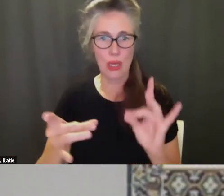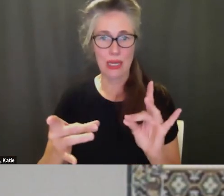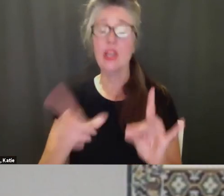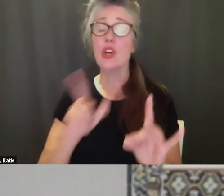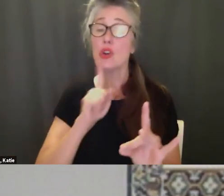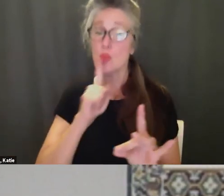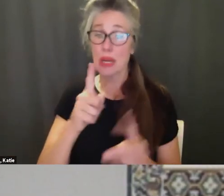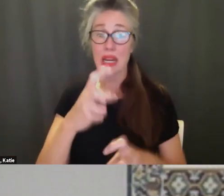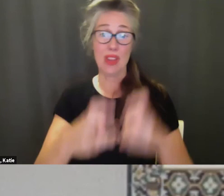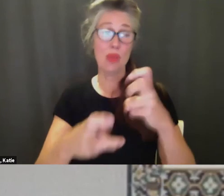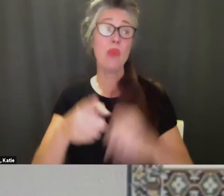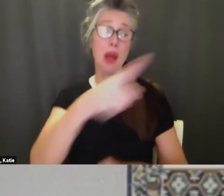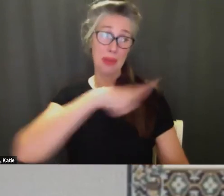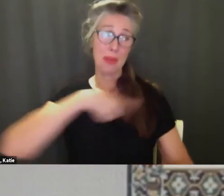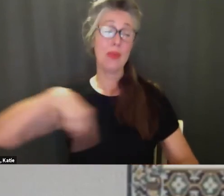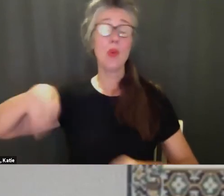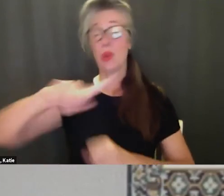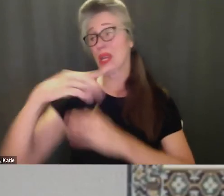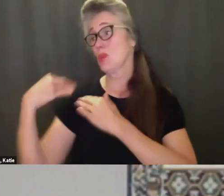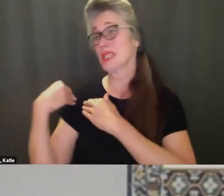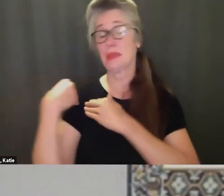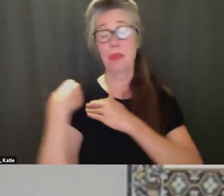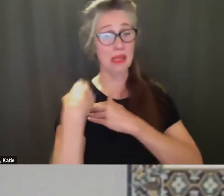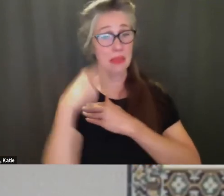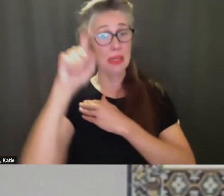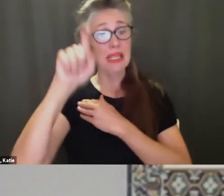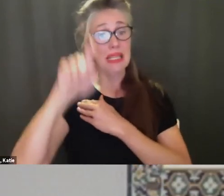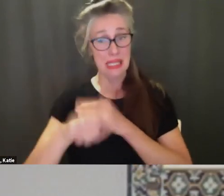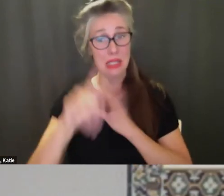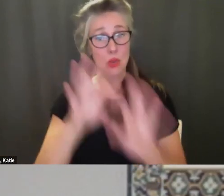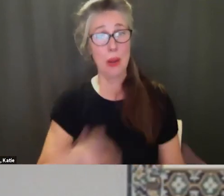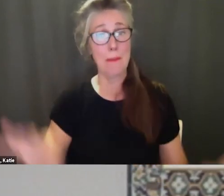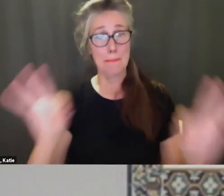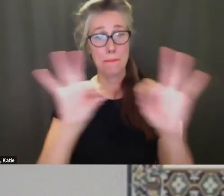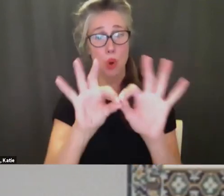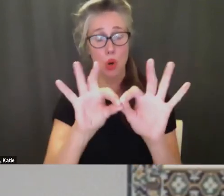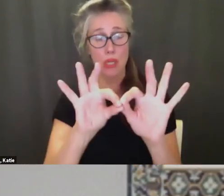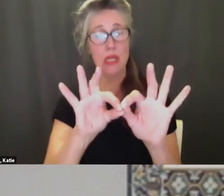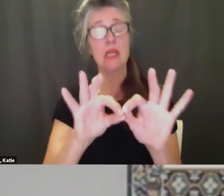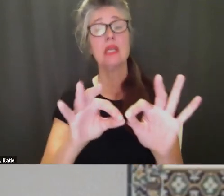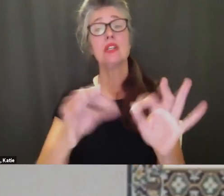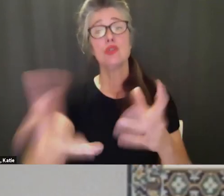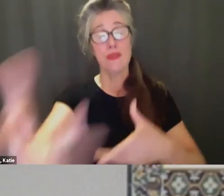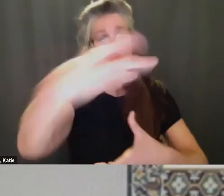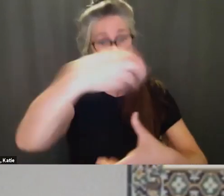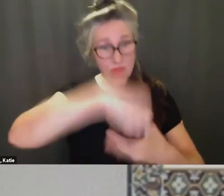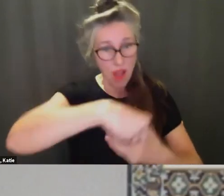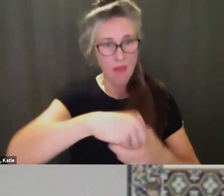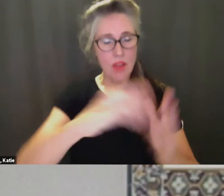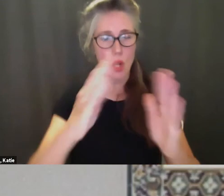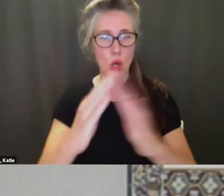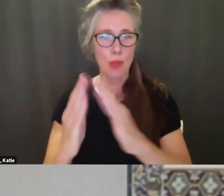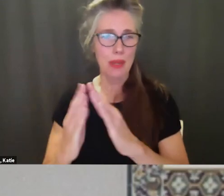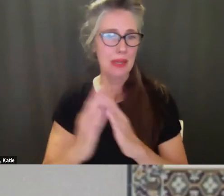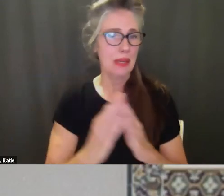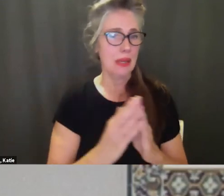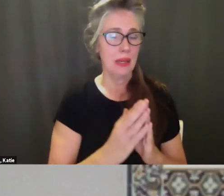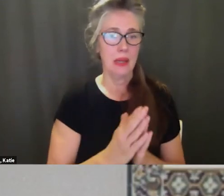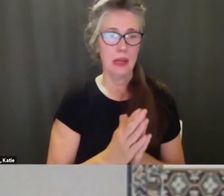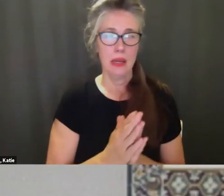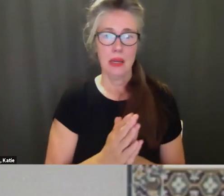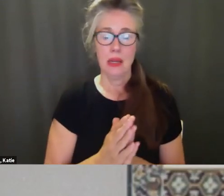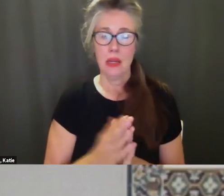problem here in terms of those pieces. And I think we really, it's important to get the community involved in it, just because we really are a